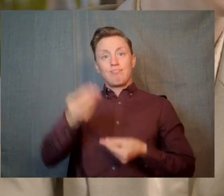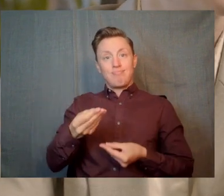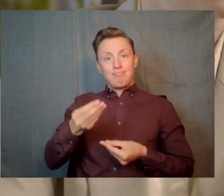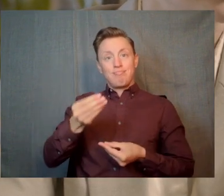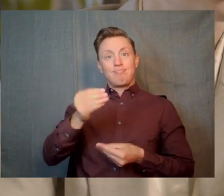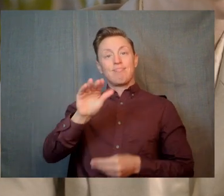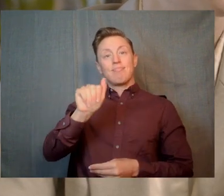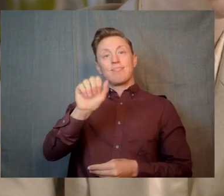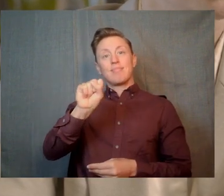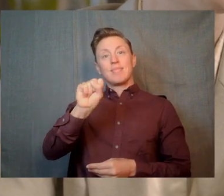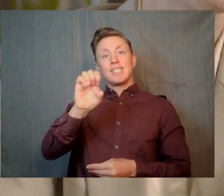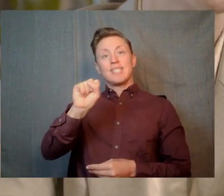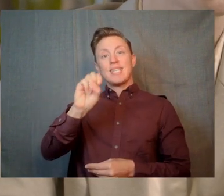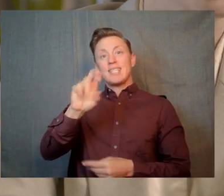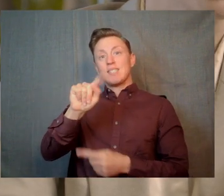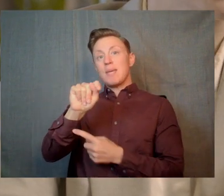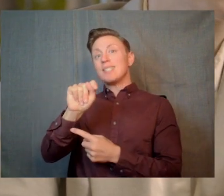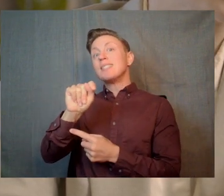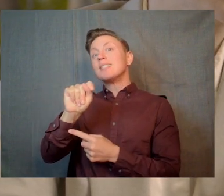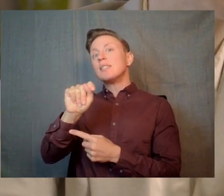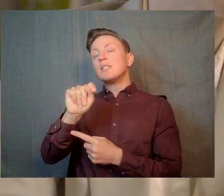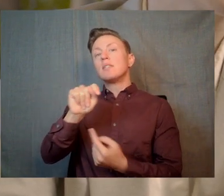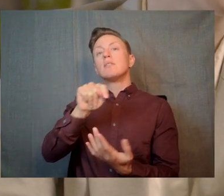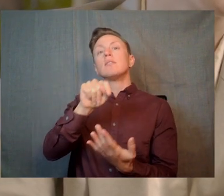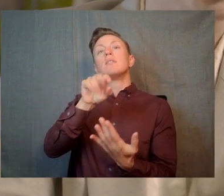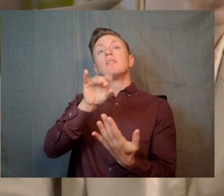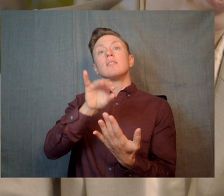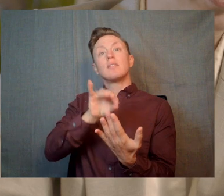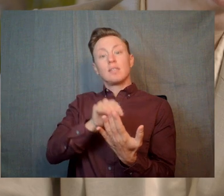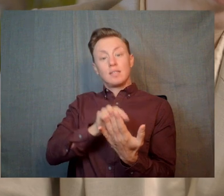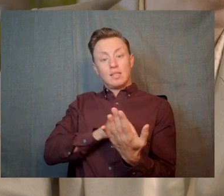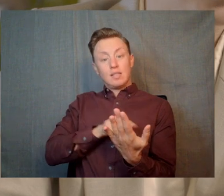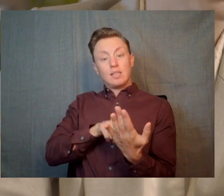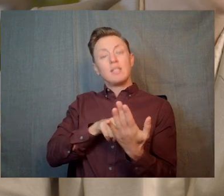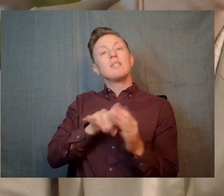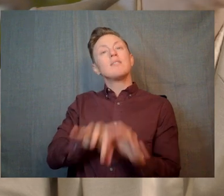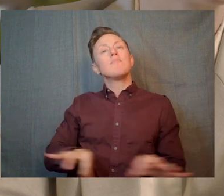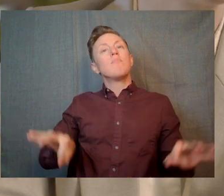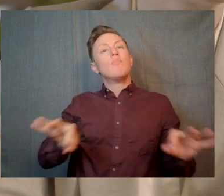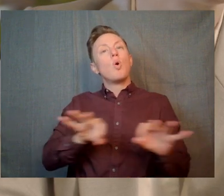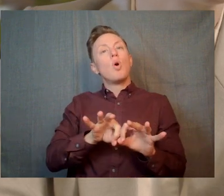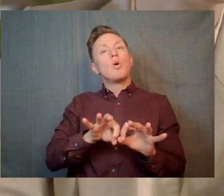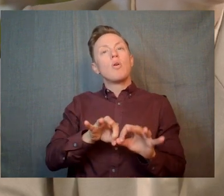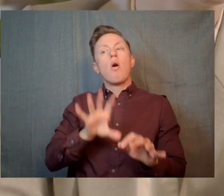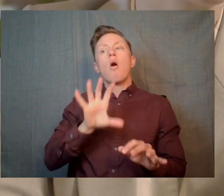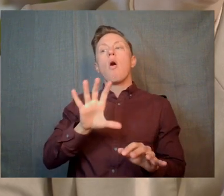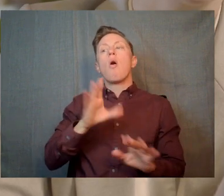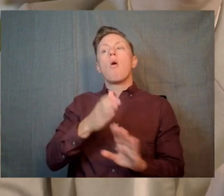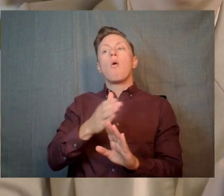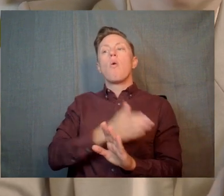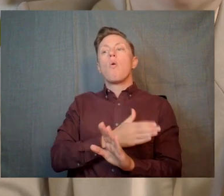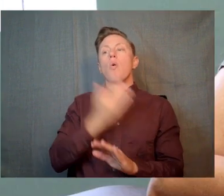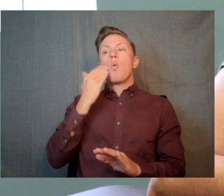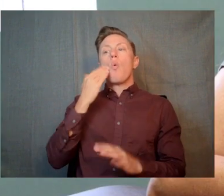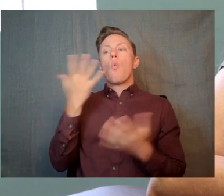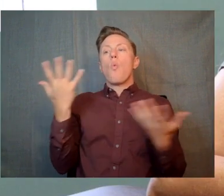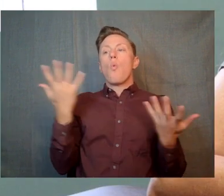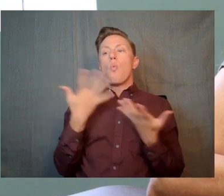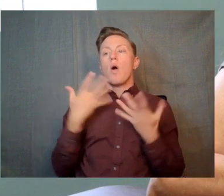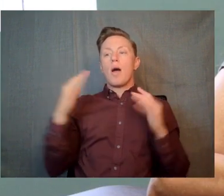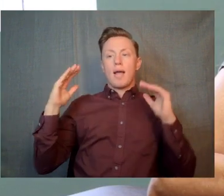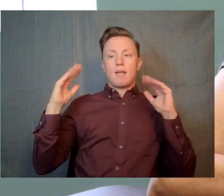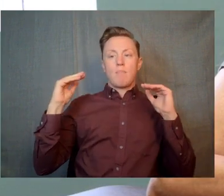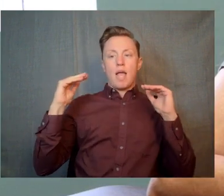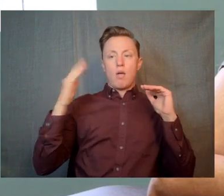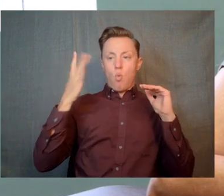of care assessment for a waiver, it is important to know what to expect so